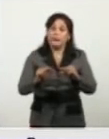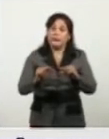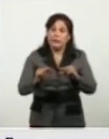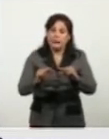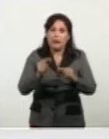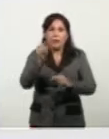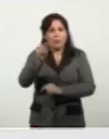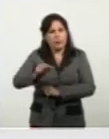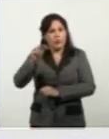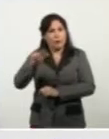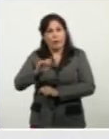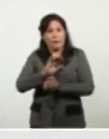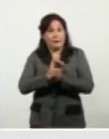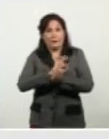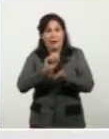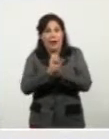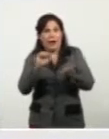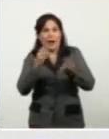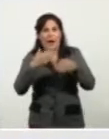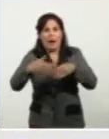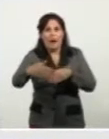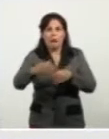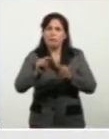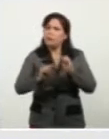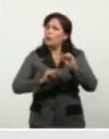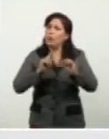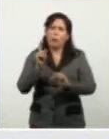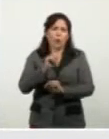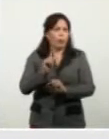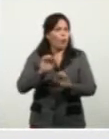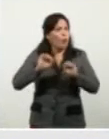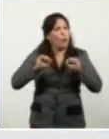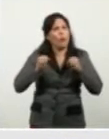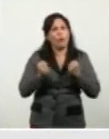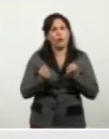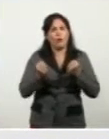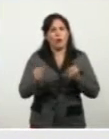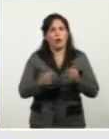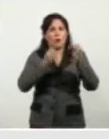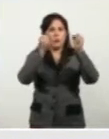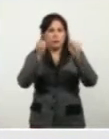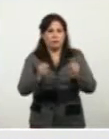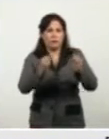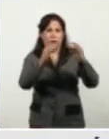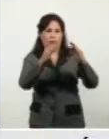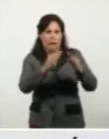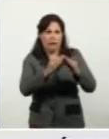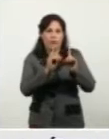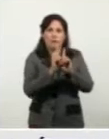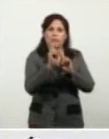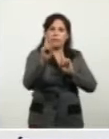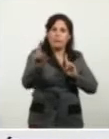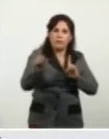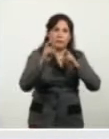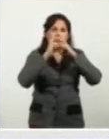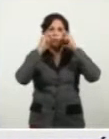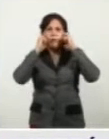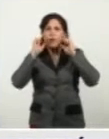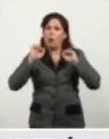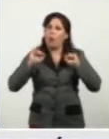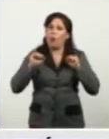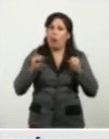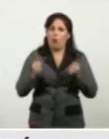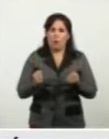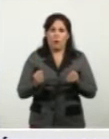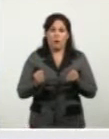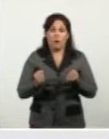reporting on the positive rate of the last 15 days by provinces of